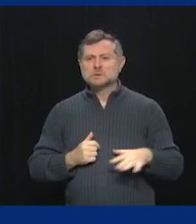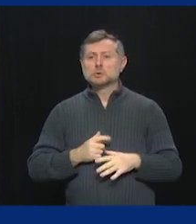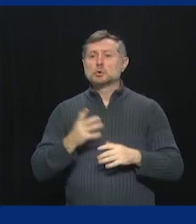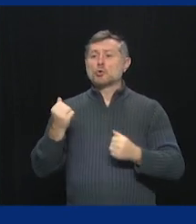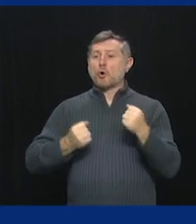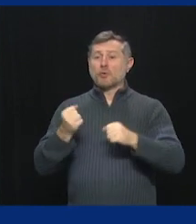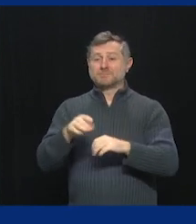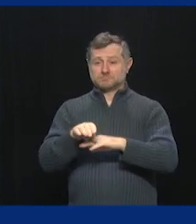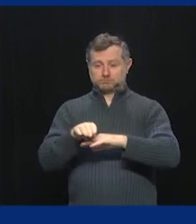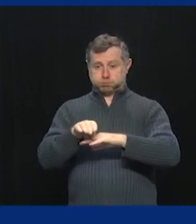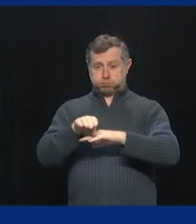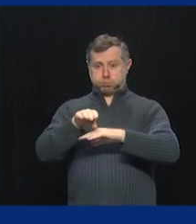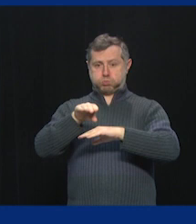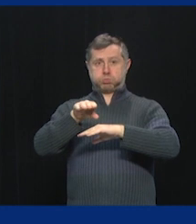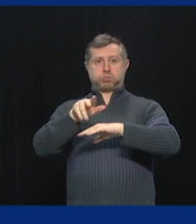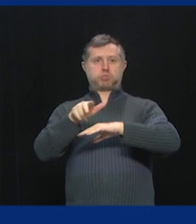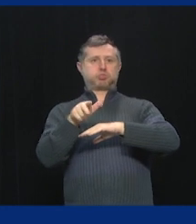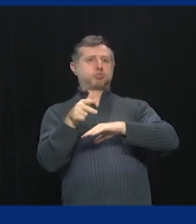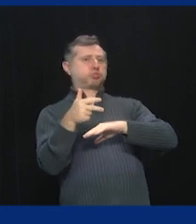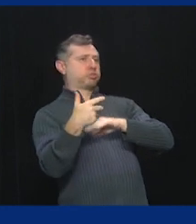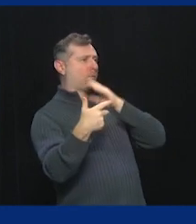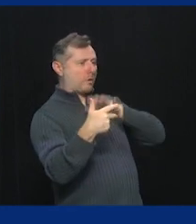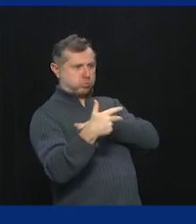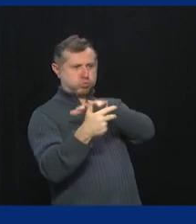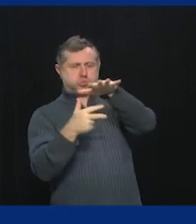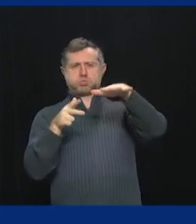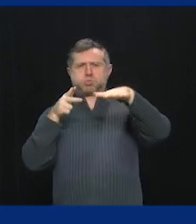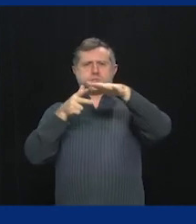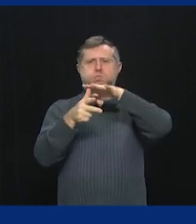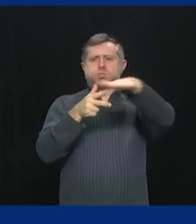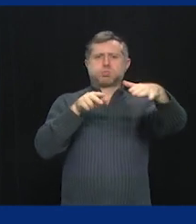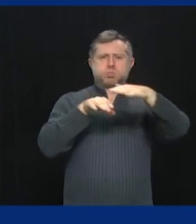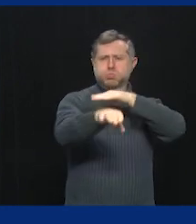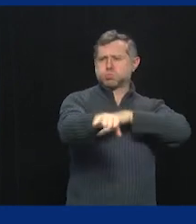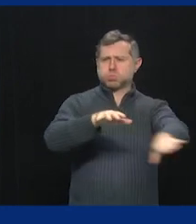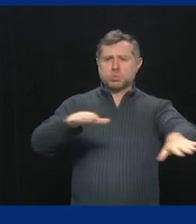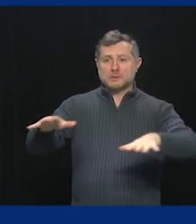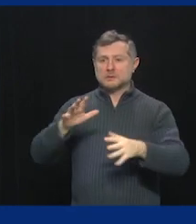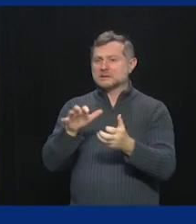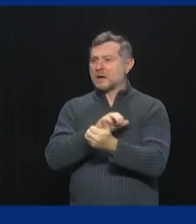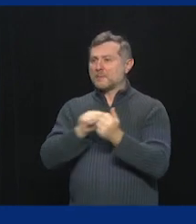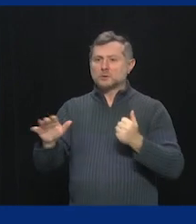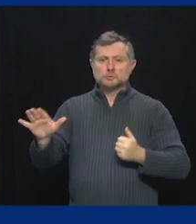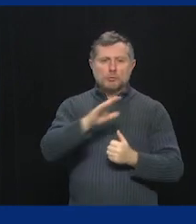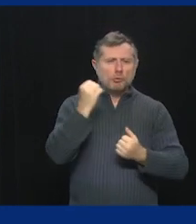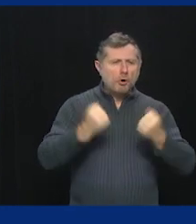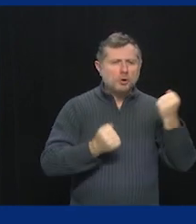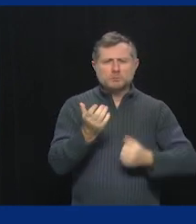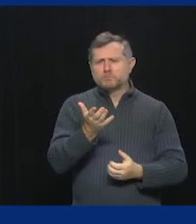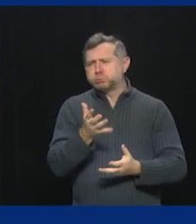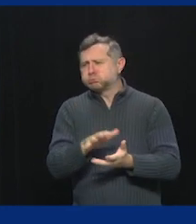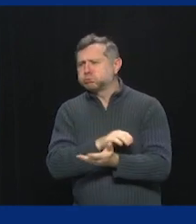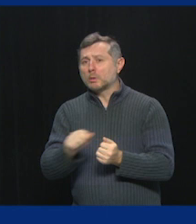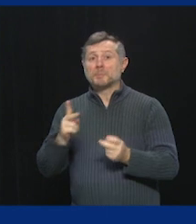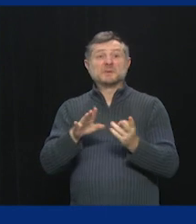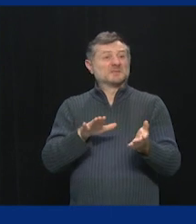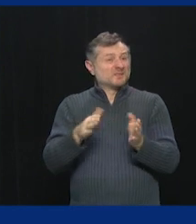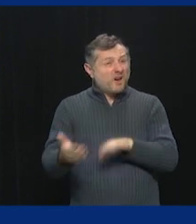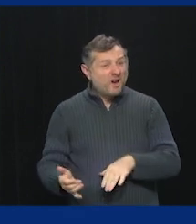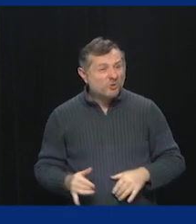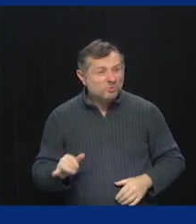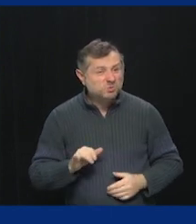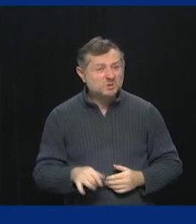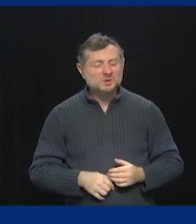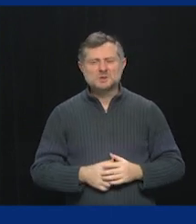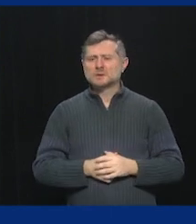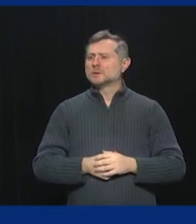boats, and they're meant to be boats, and a lot of them just didn't make it and were damaged. We also had a significant loss of life for this area where people were